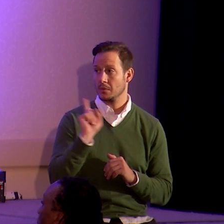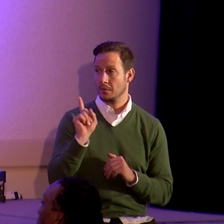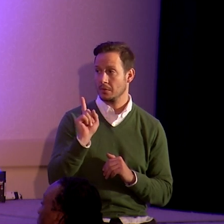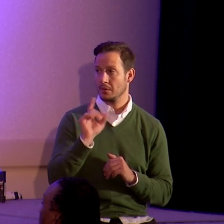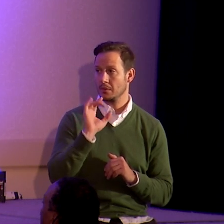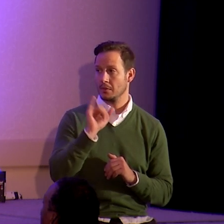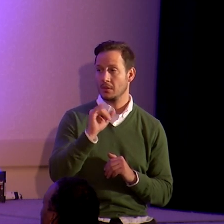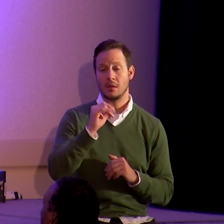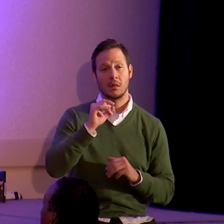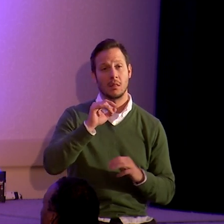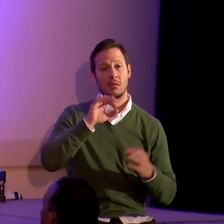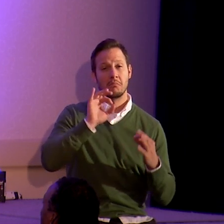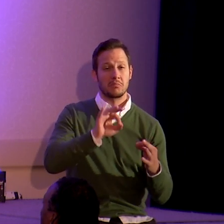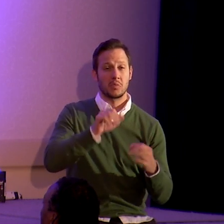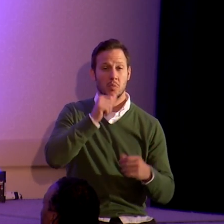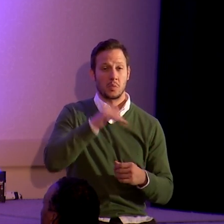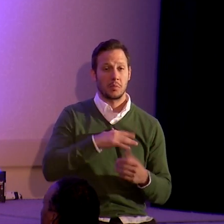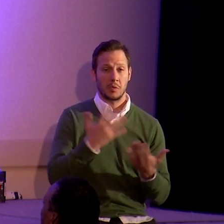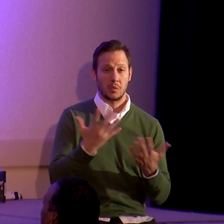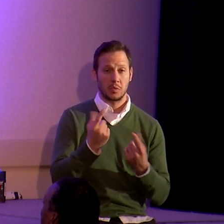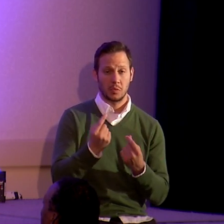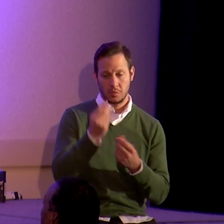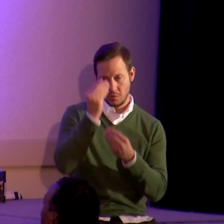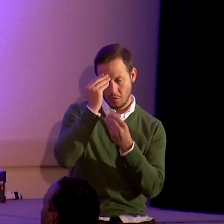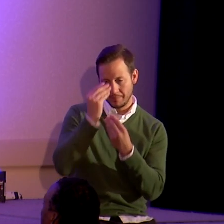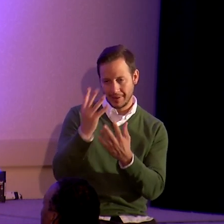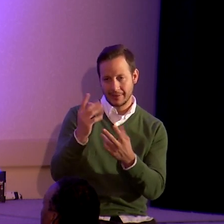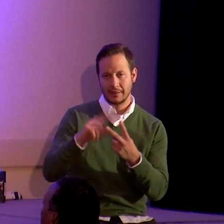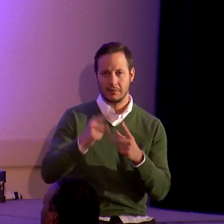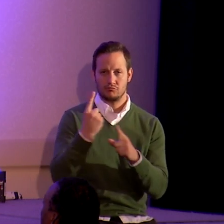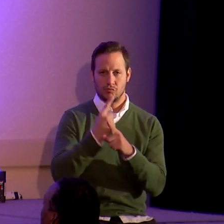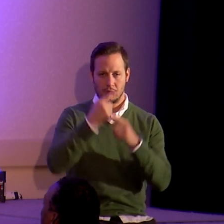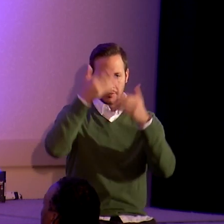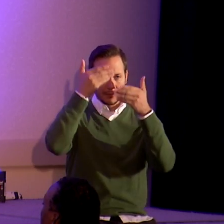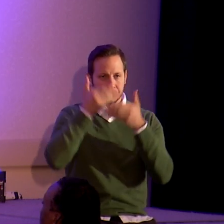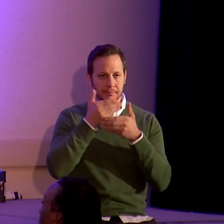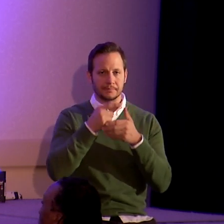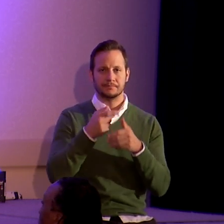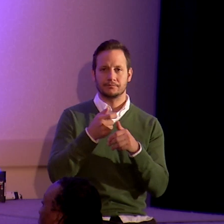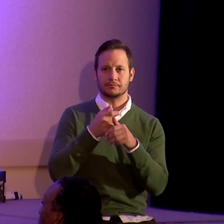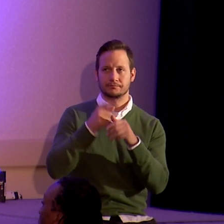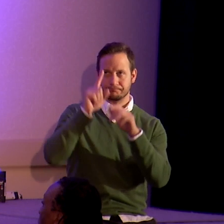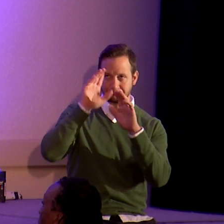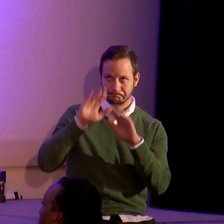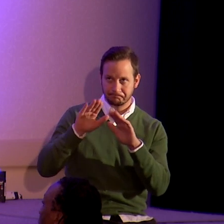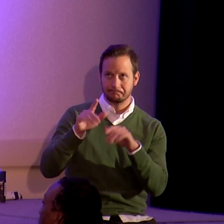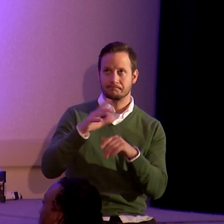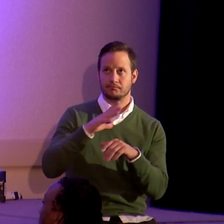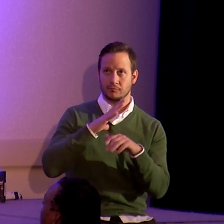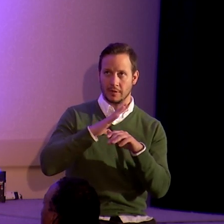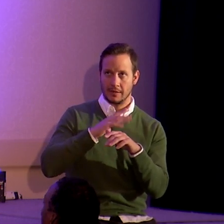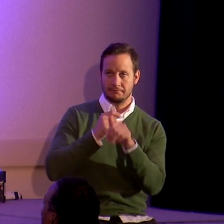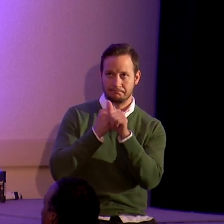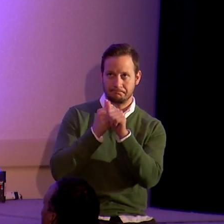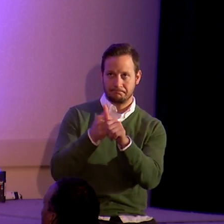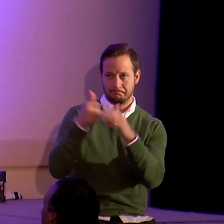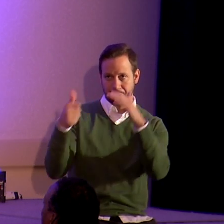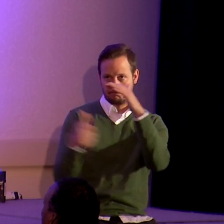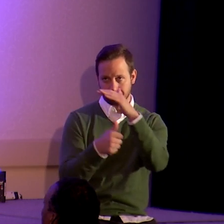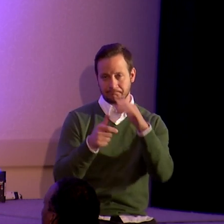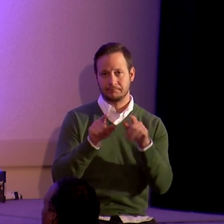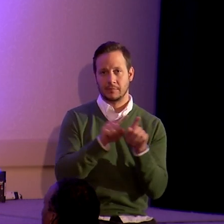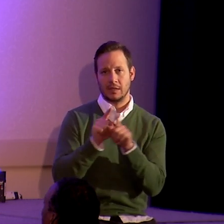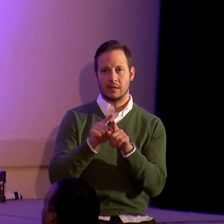the ideal woman is obedient, properly veiled, submissive, and accepting of her assigned place in